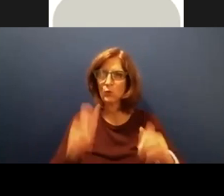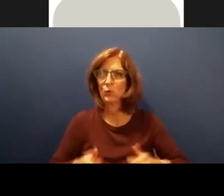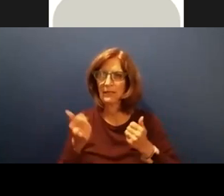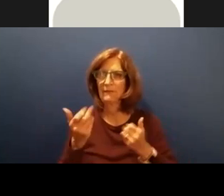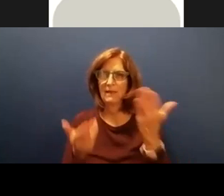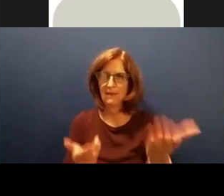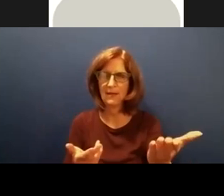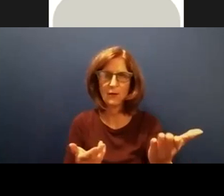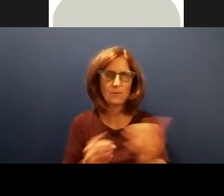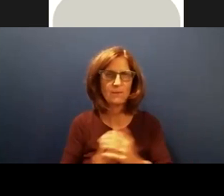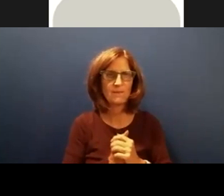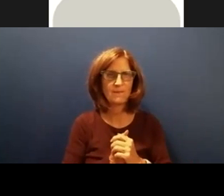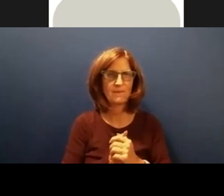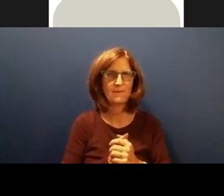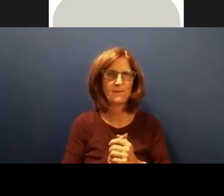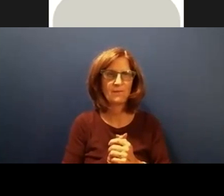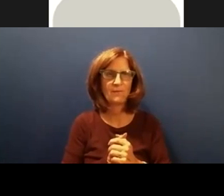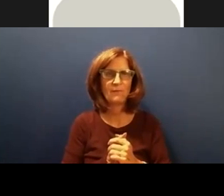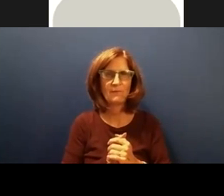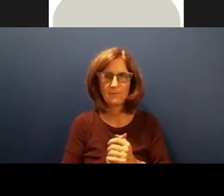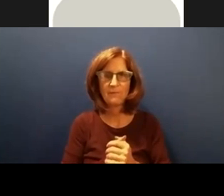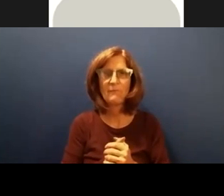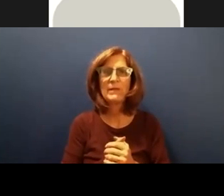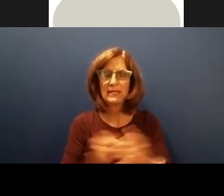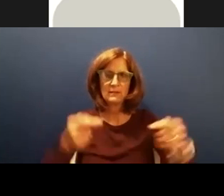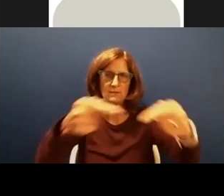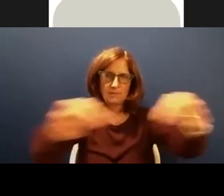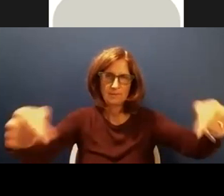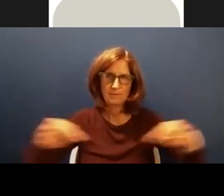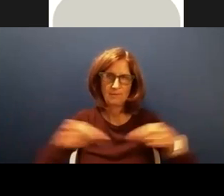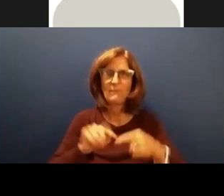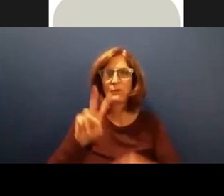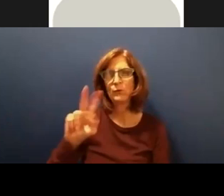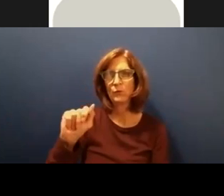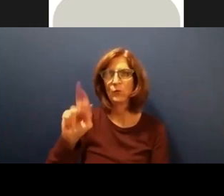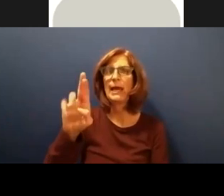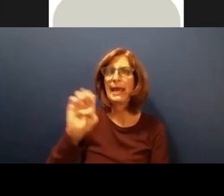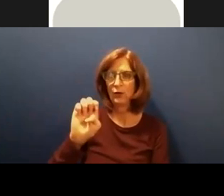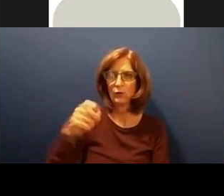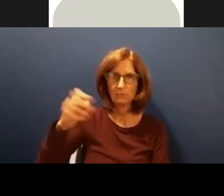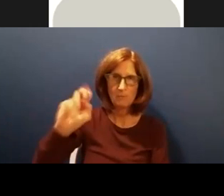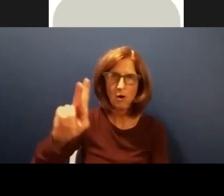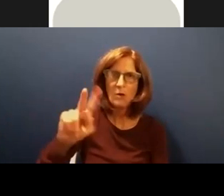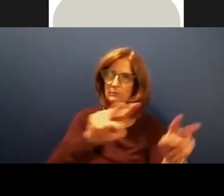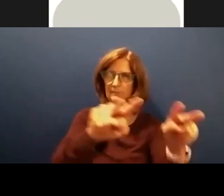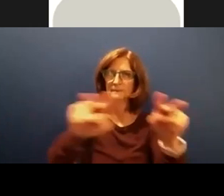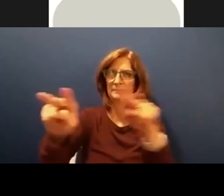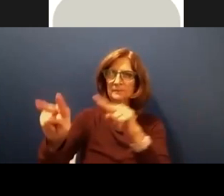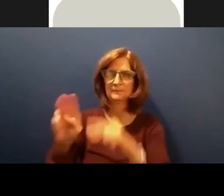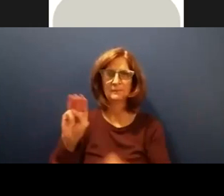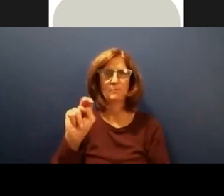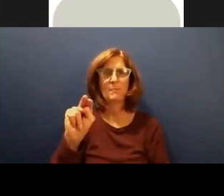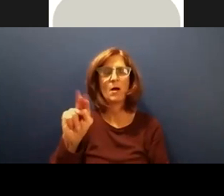in it, and it's a 2-acre park overlooking the Mon Valley. We're looking to